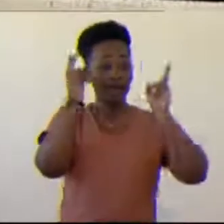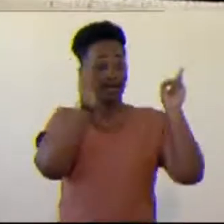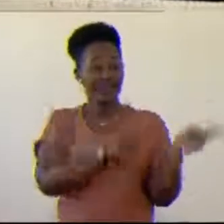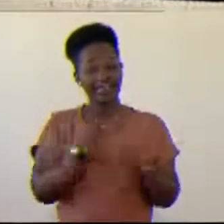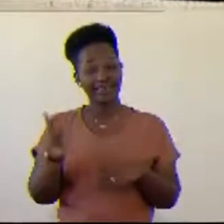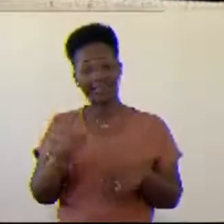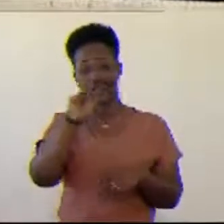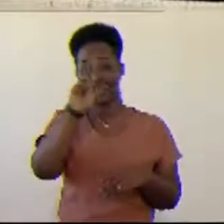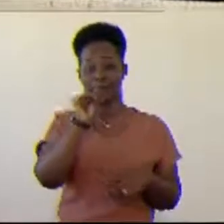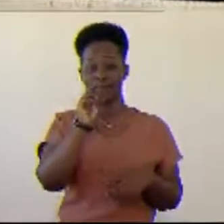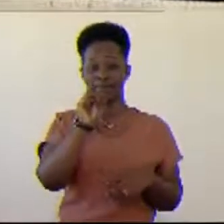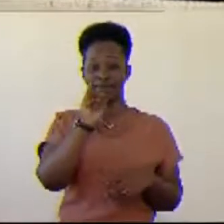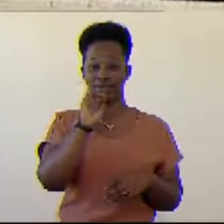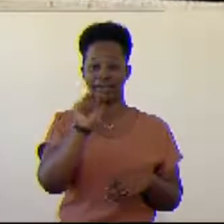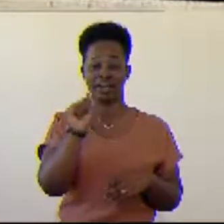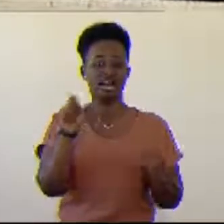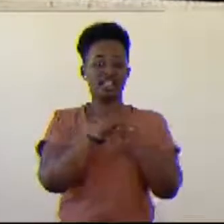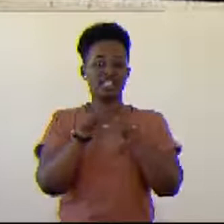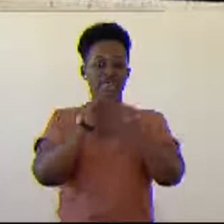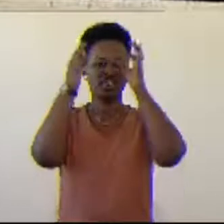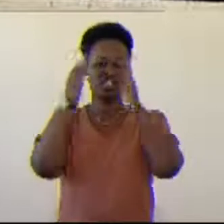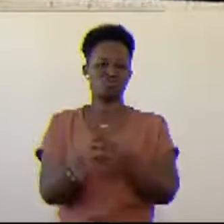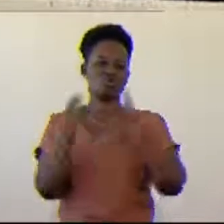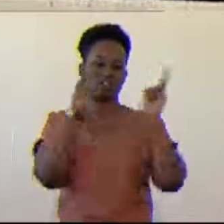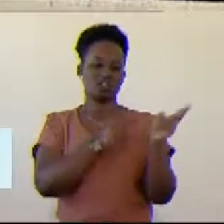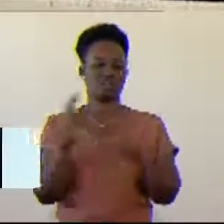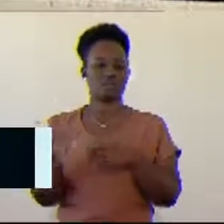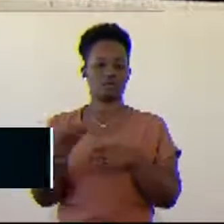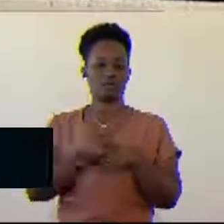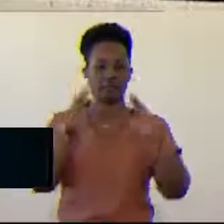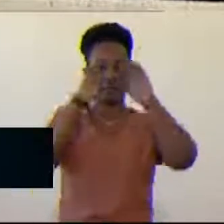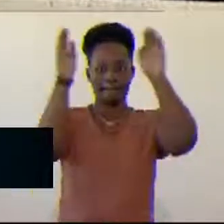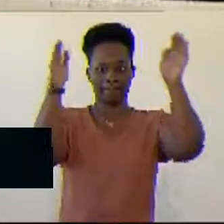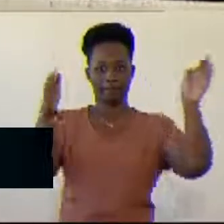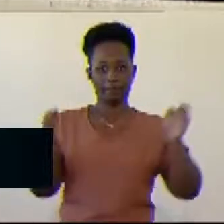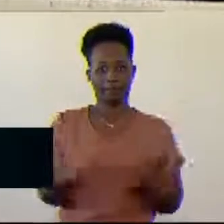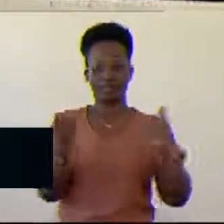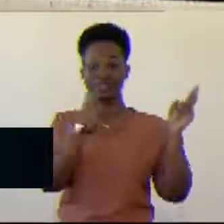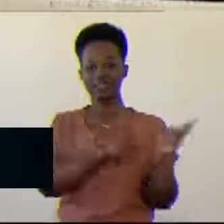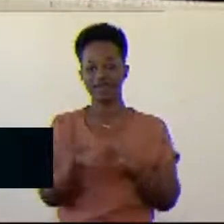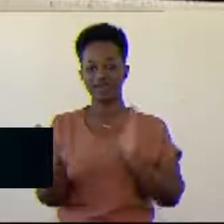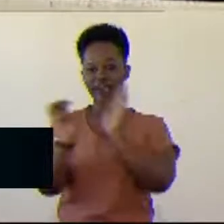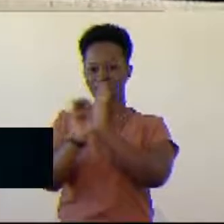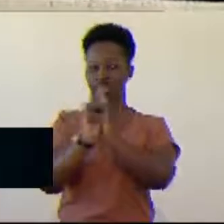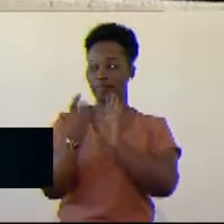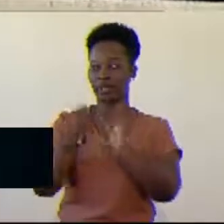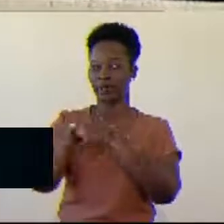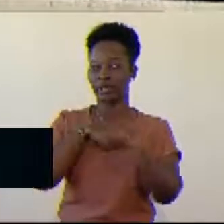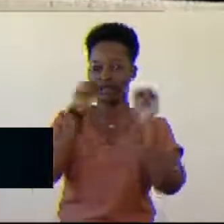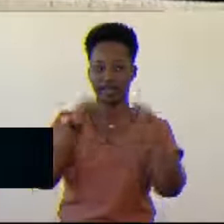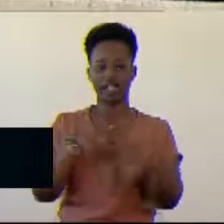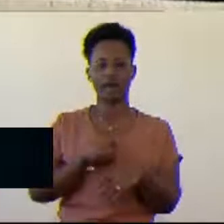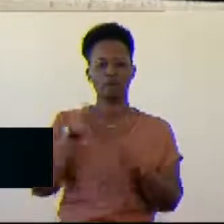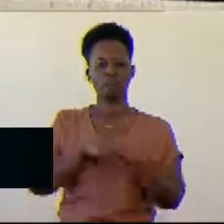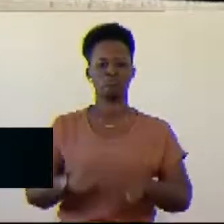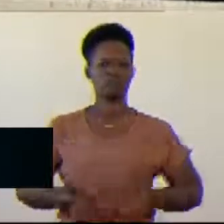A body with a regular shape. You must have looked at that before. So, examples that we can have, even in real